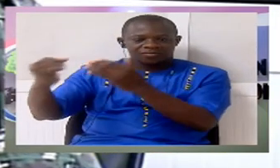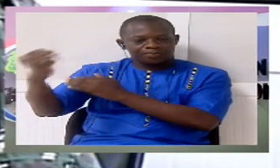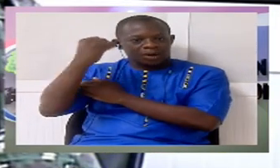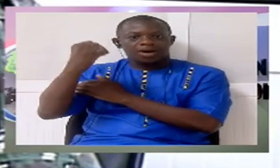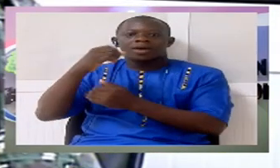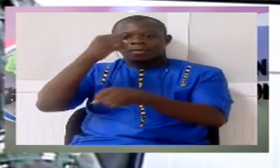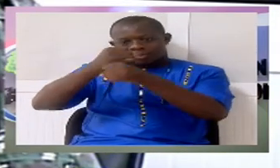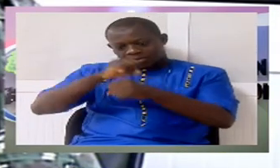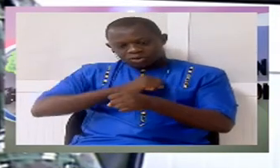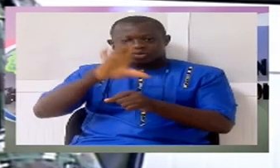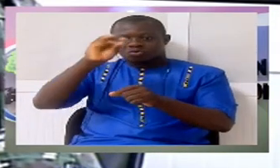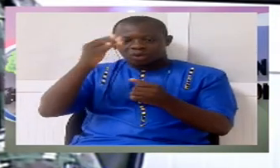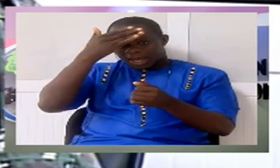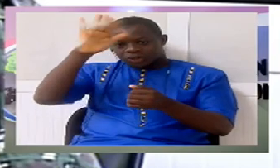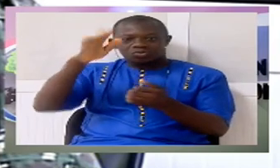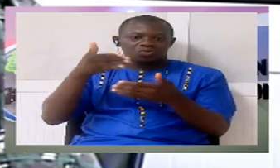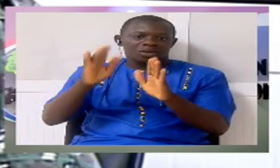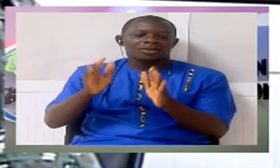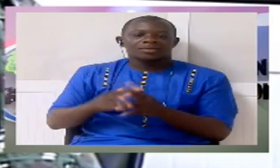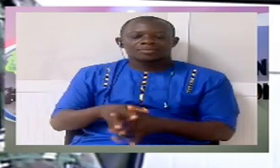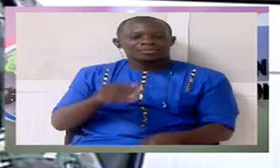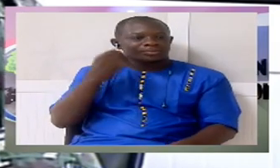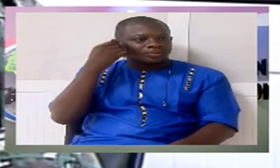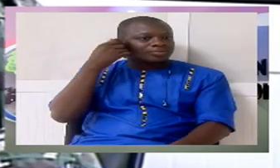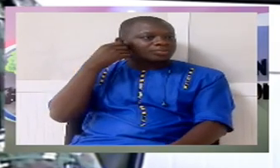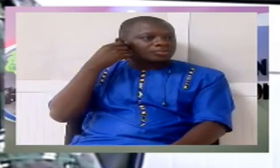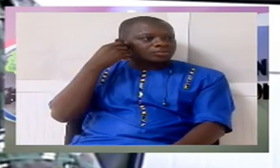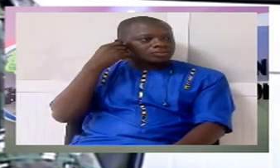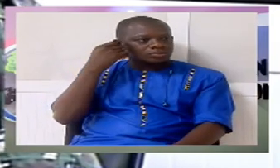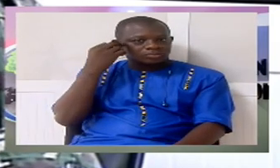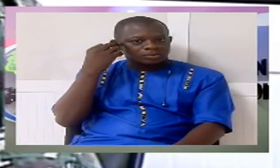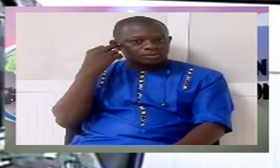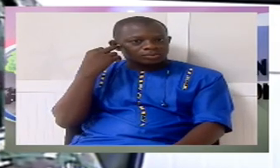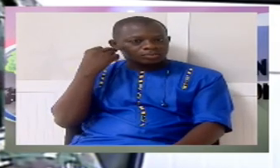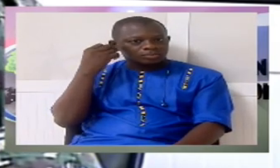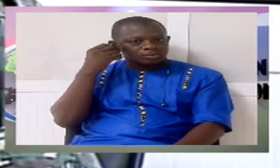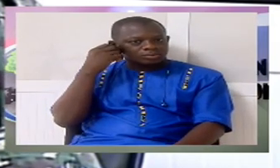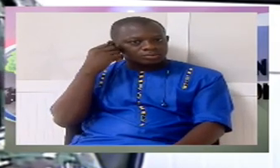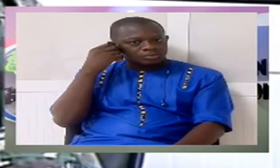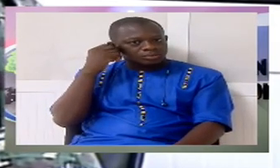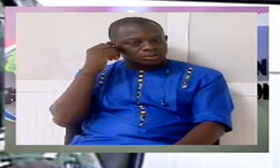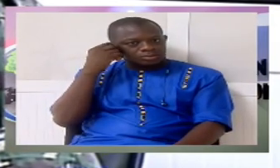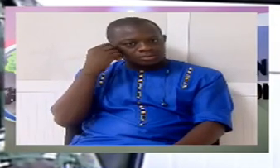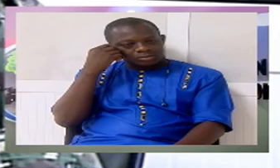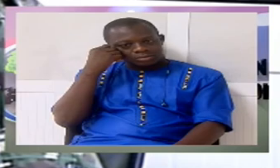nekutona lim don def gala jam ye tax dafa melni doole buñ ko joxone mo taxone muy daan jëfé non.